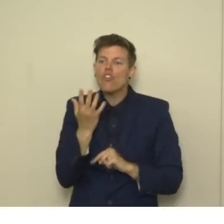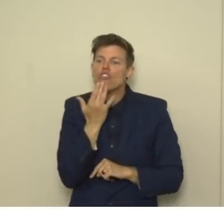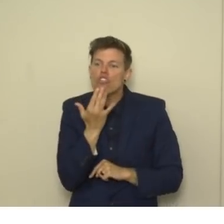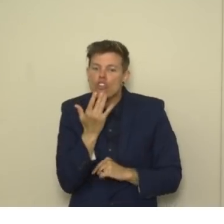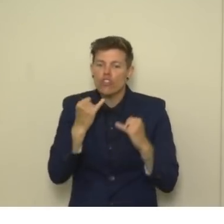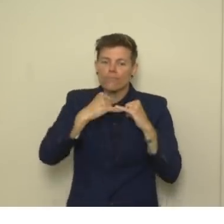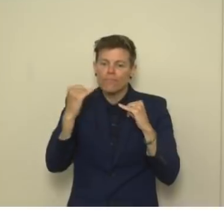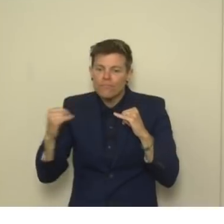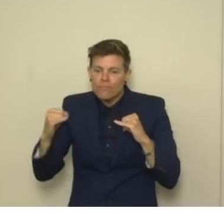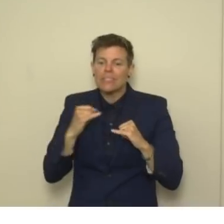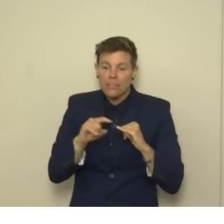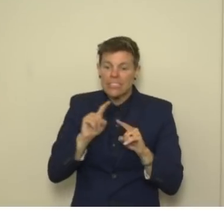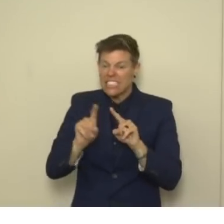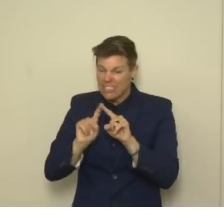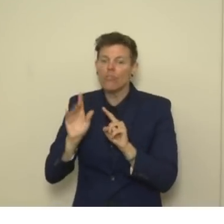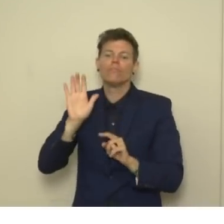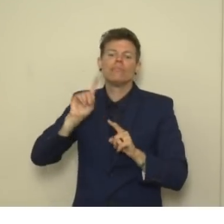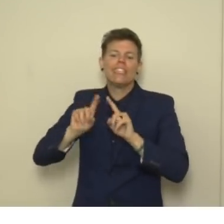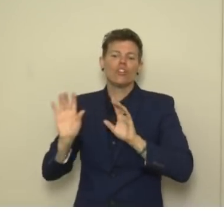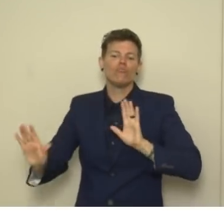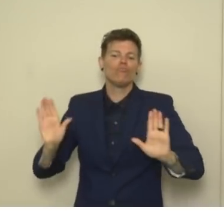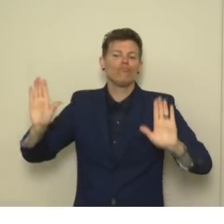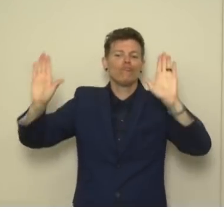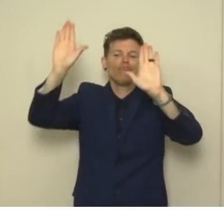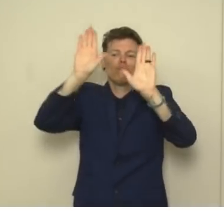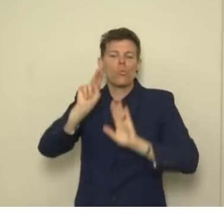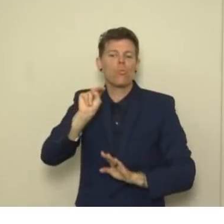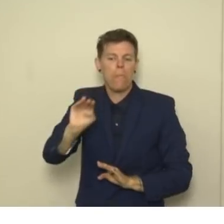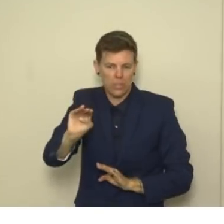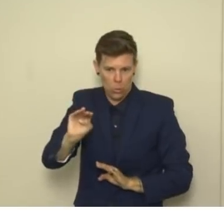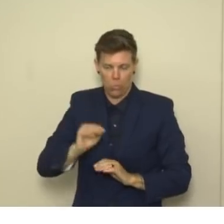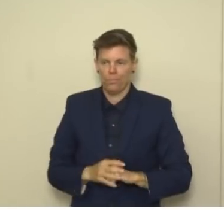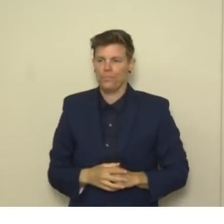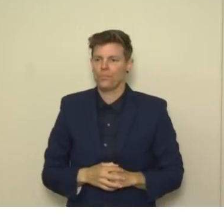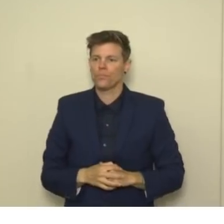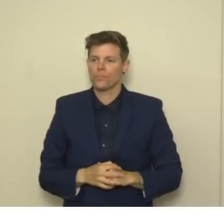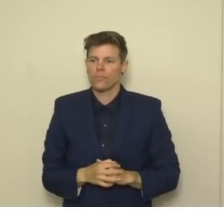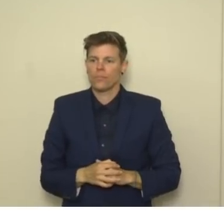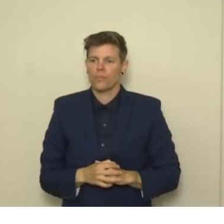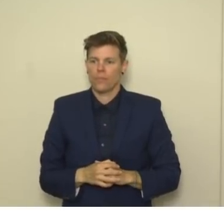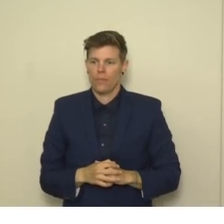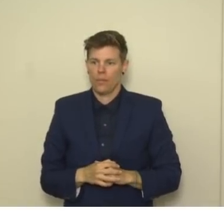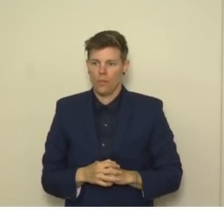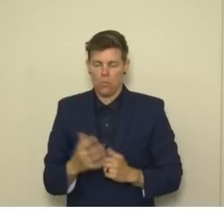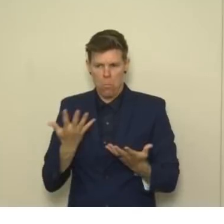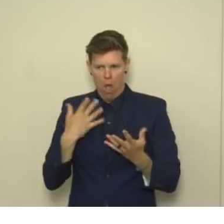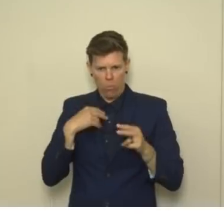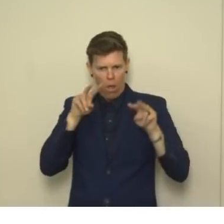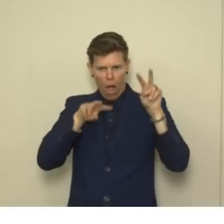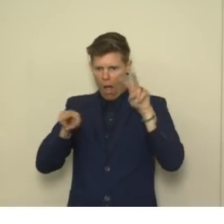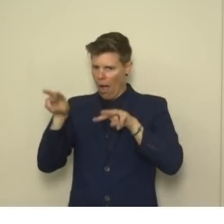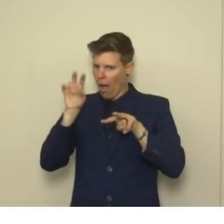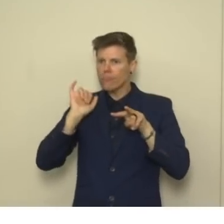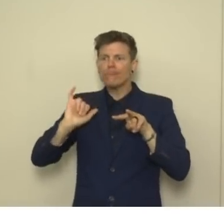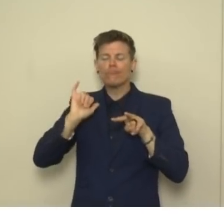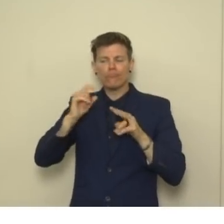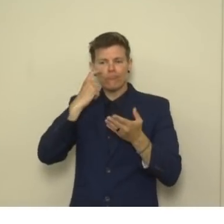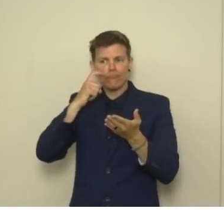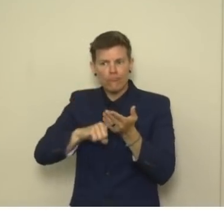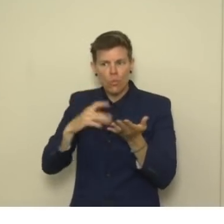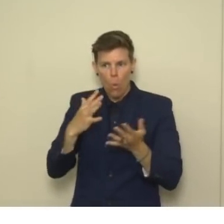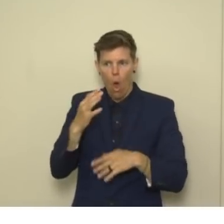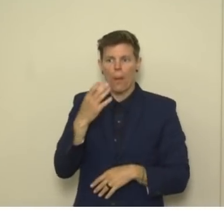One thing that you can see that really sticks out in the regions is that green line, the top line below the blue